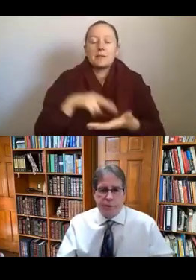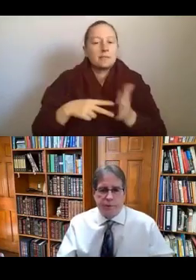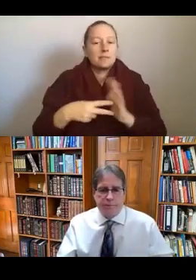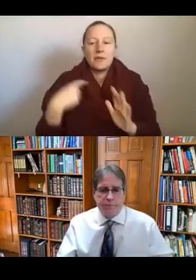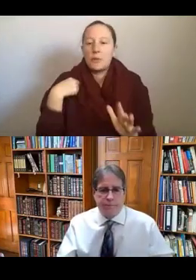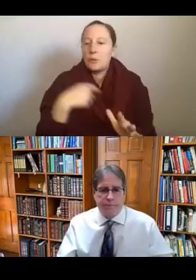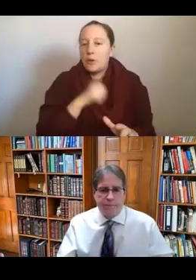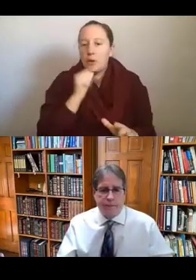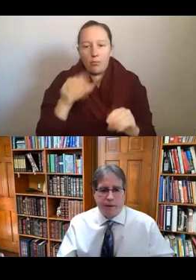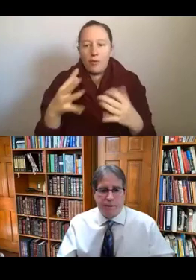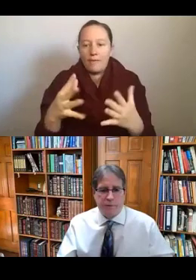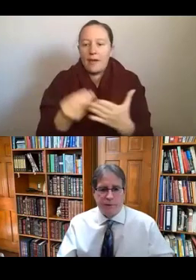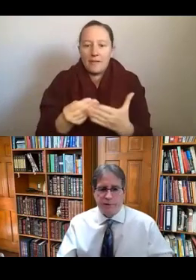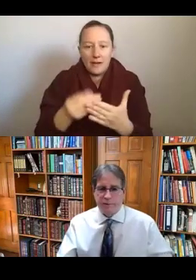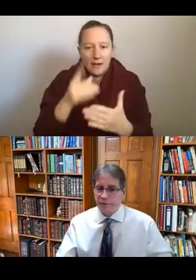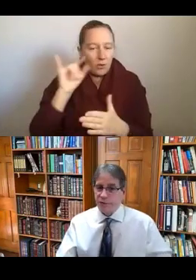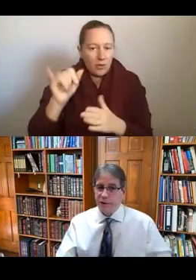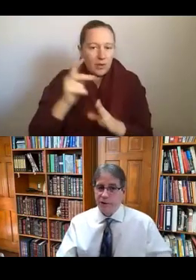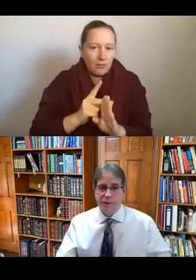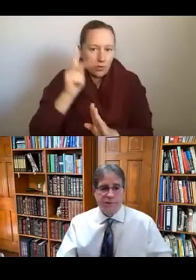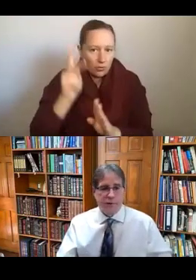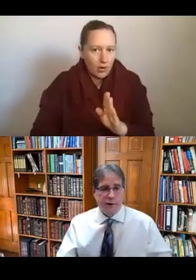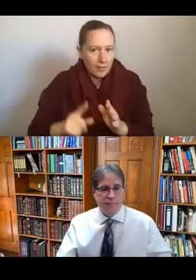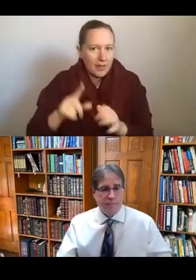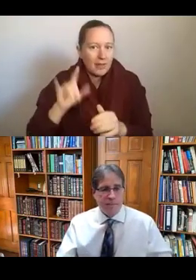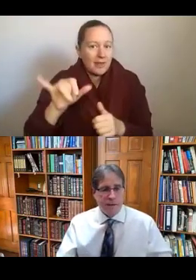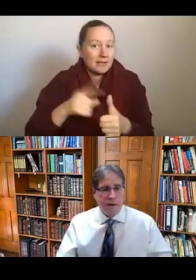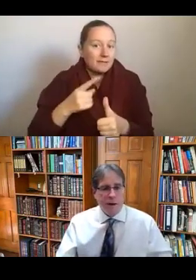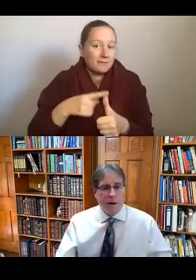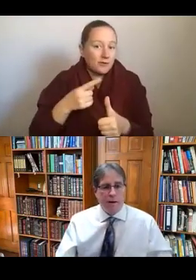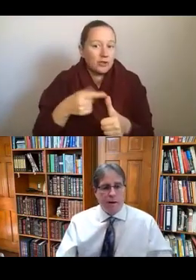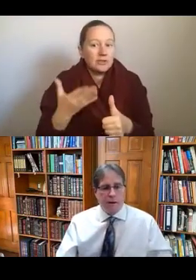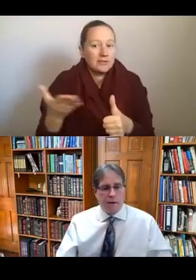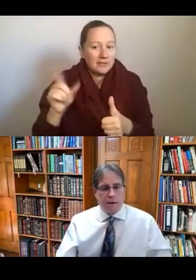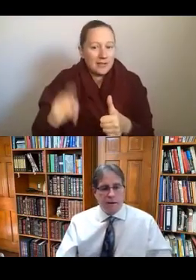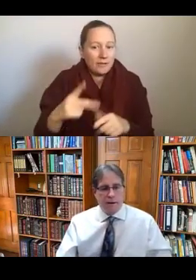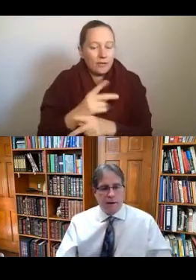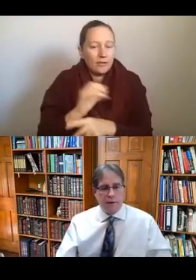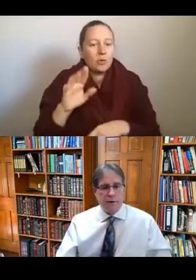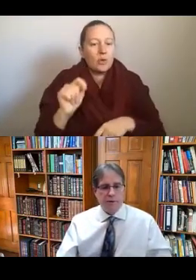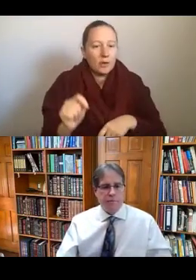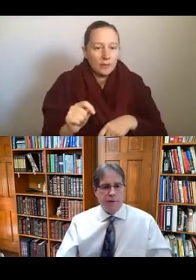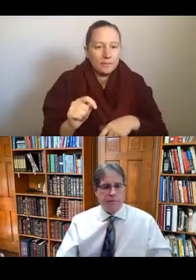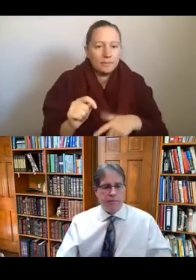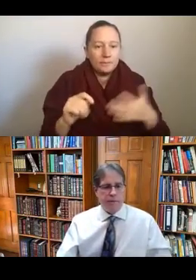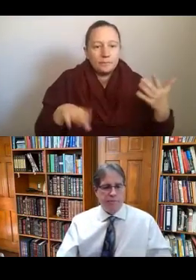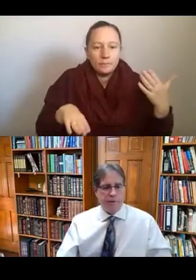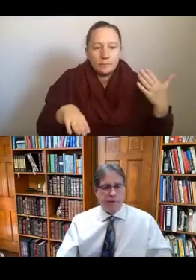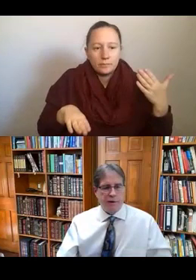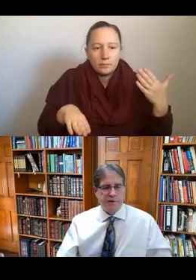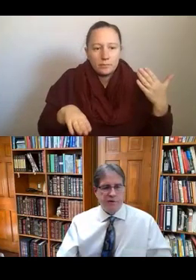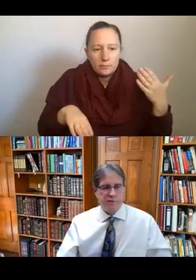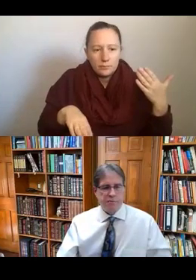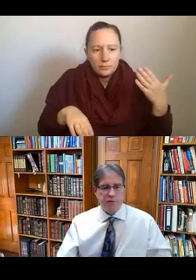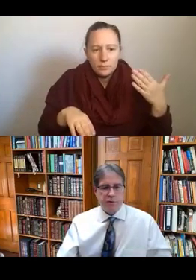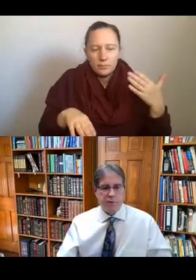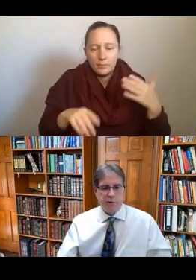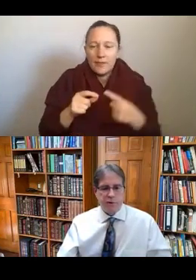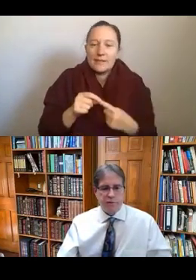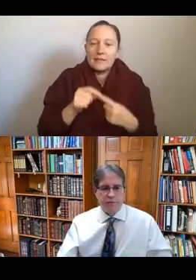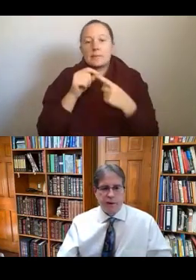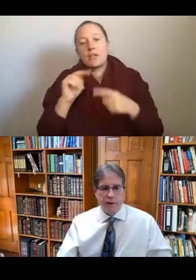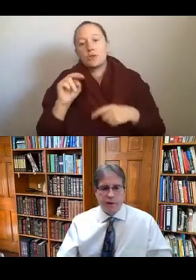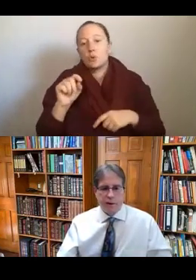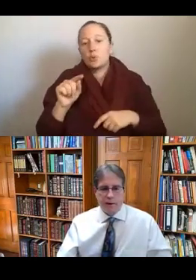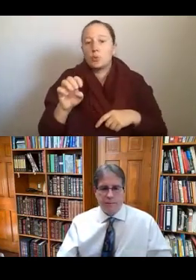that program. So that's the first thing you need to figure out. Down here at the bottom, this paragraph says special